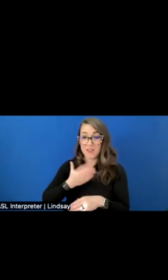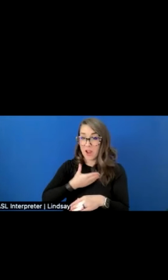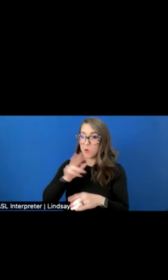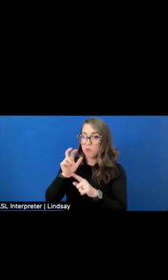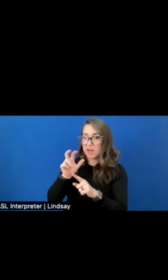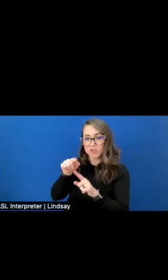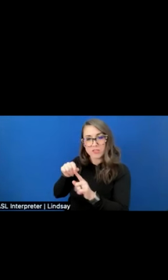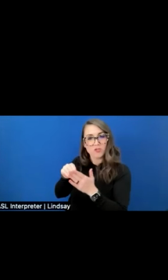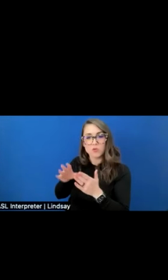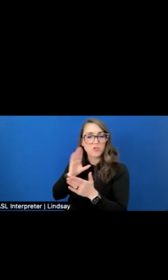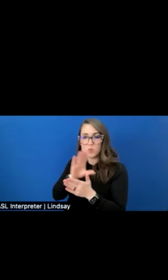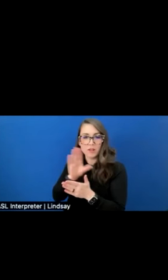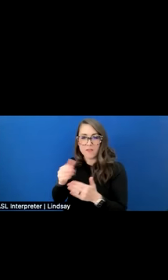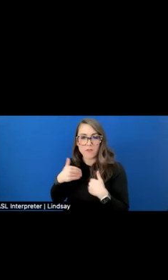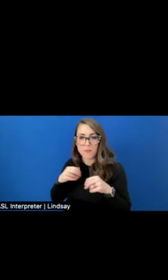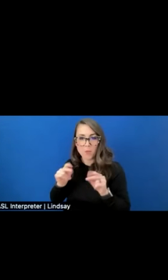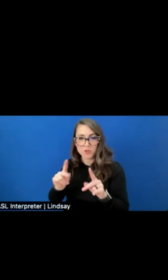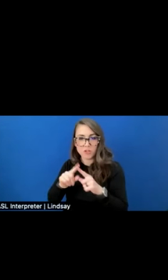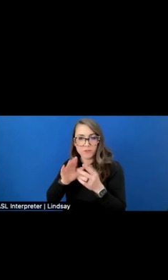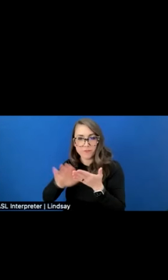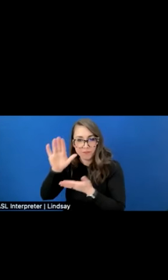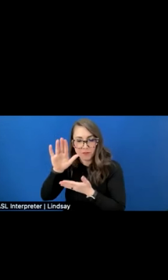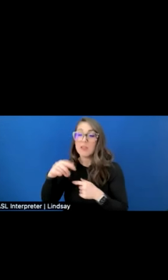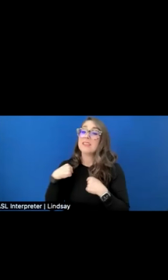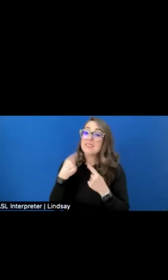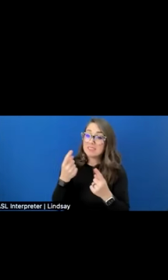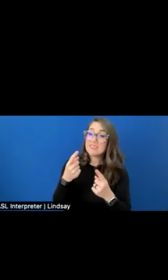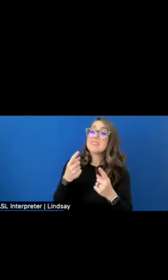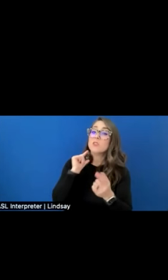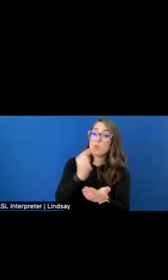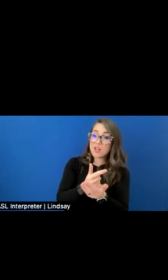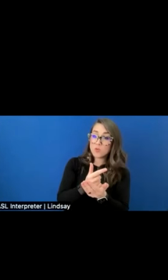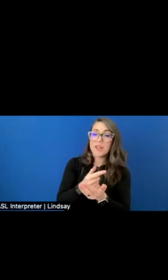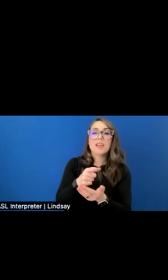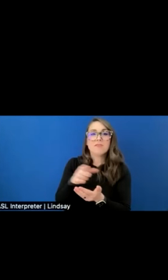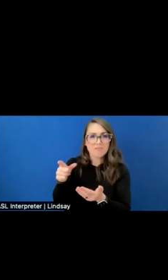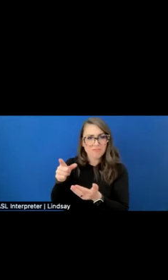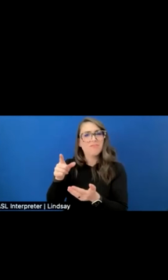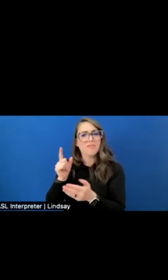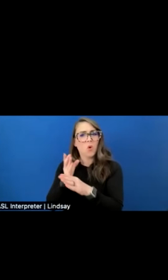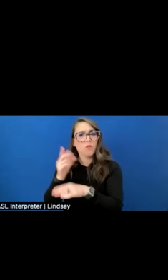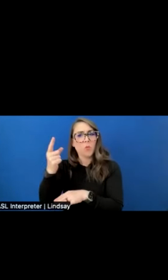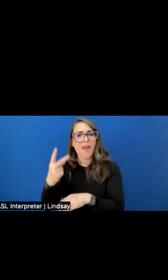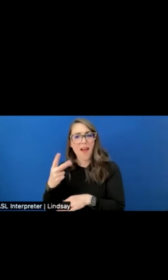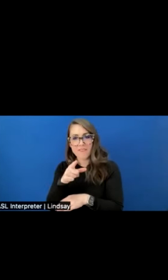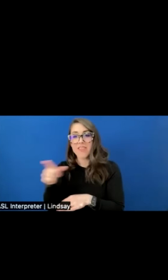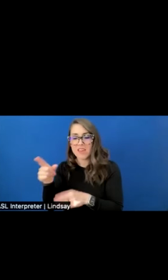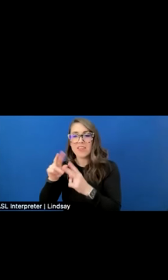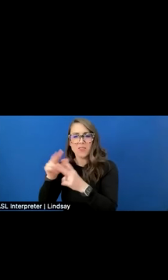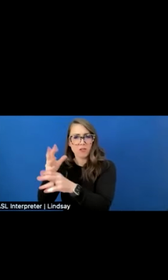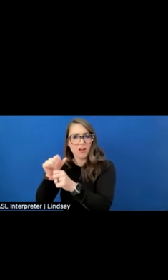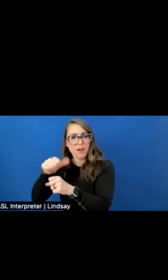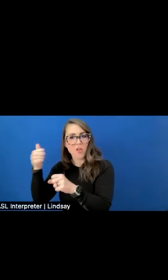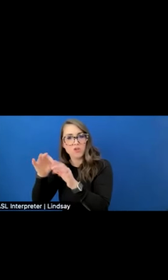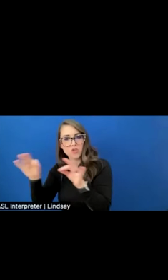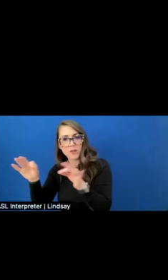our favorite impacts. Since graduating with their degree, over half of our scholars have paid forward their studies by supporting at least one other degree, usually another member of their family. Based